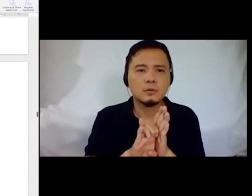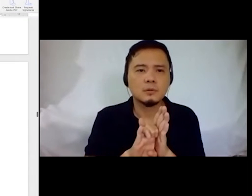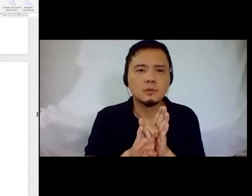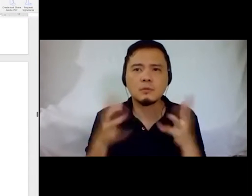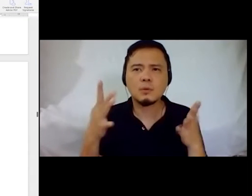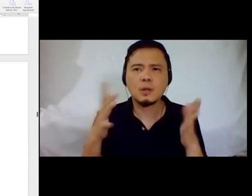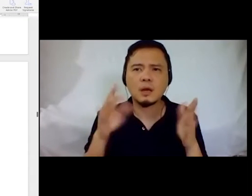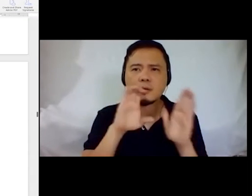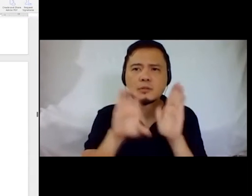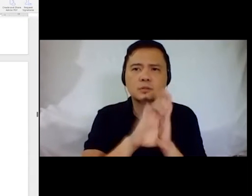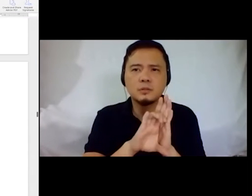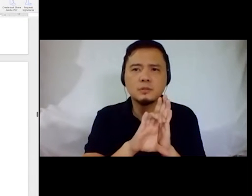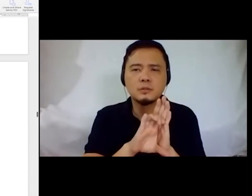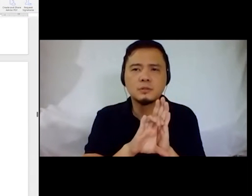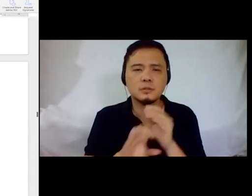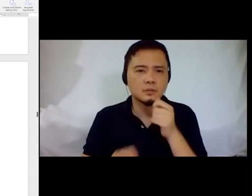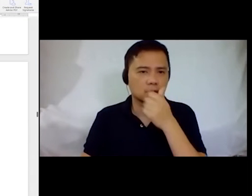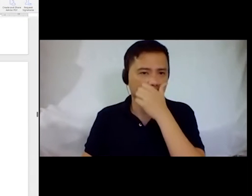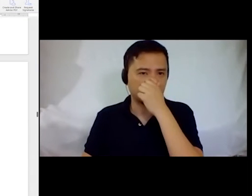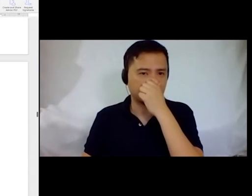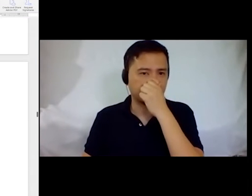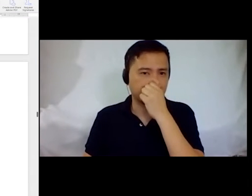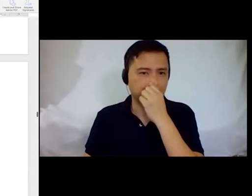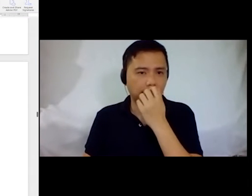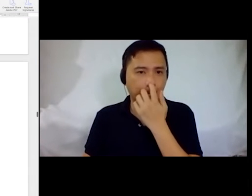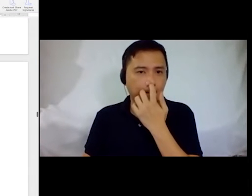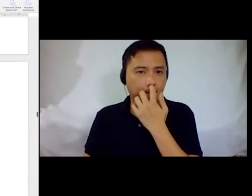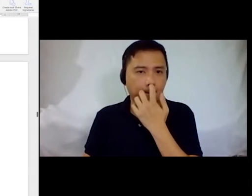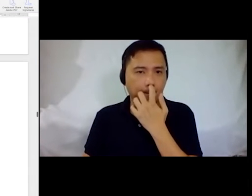You address me and I address someone.